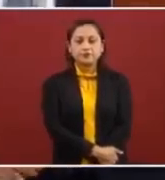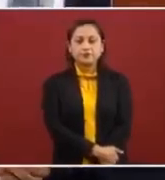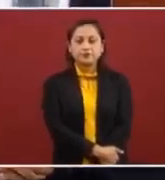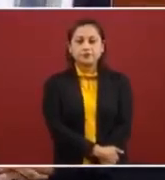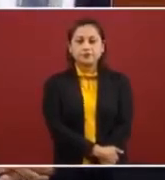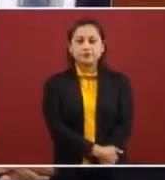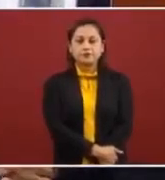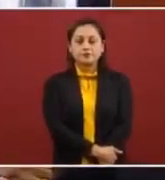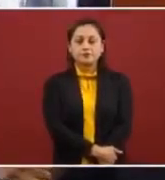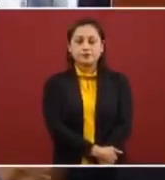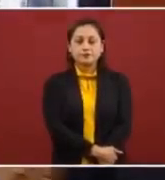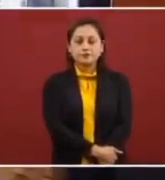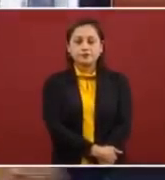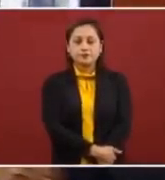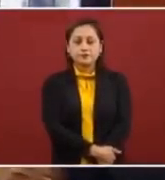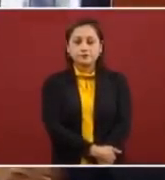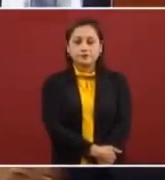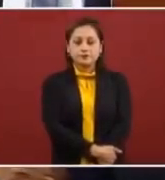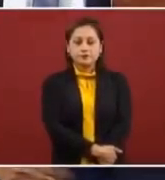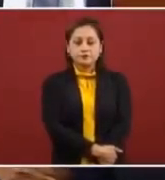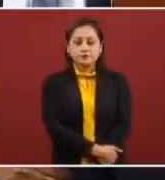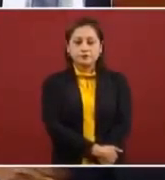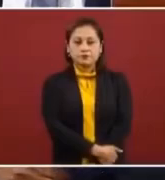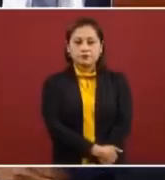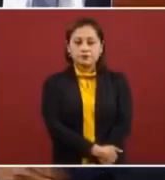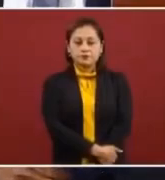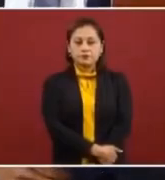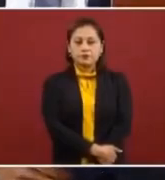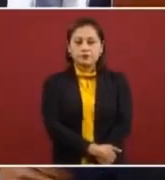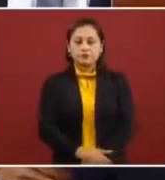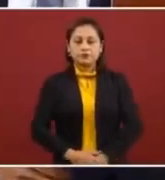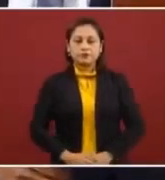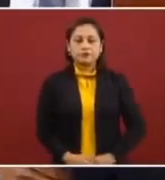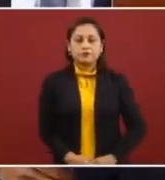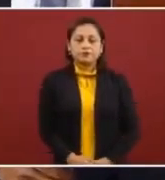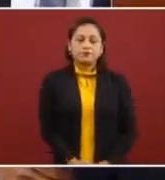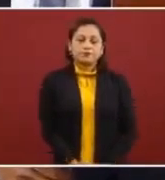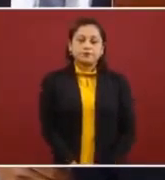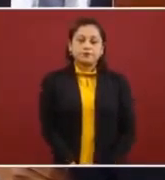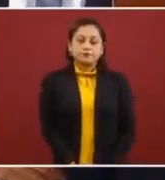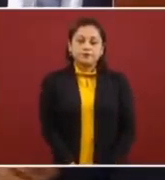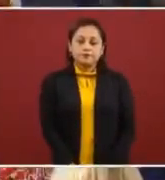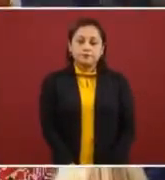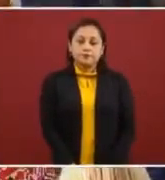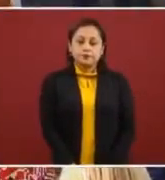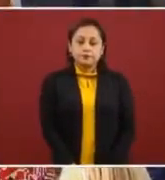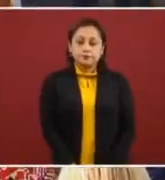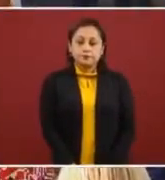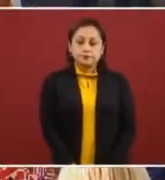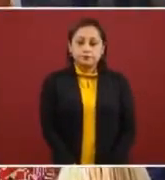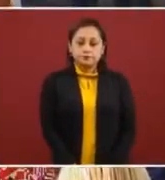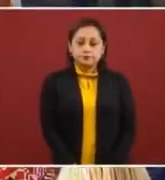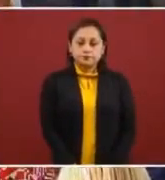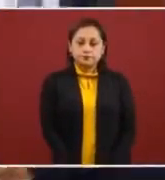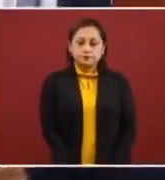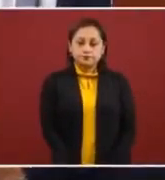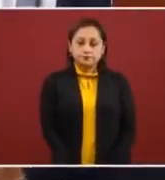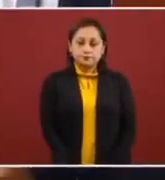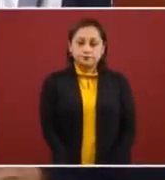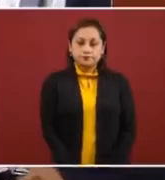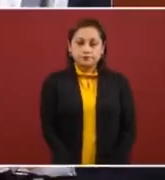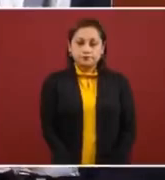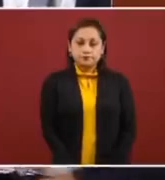Look at that. Her grupo edad. Oh, so she's up in the group that's up to age